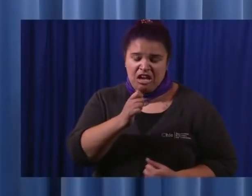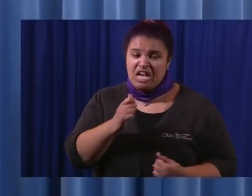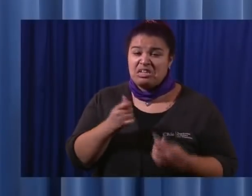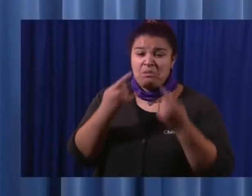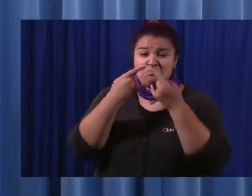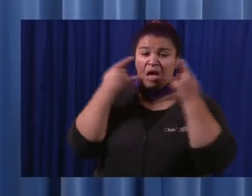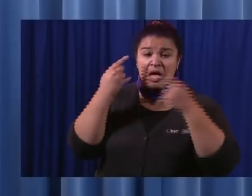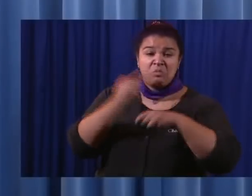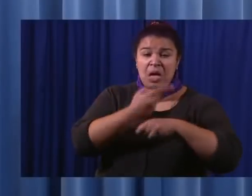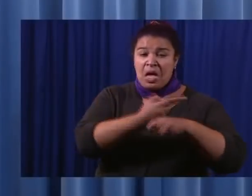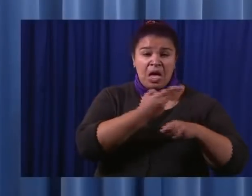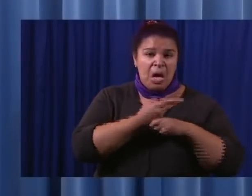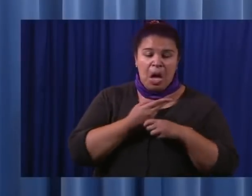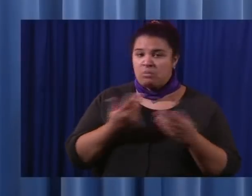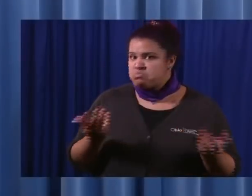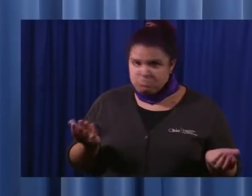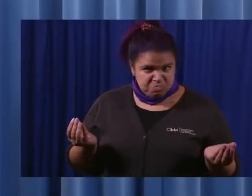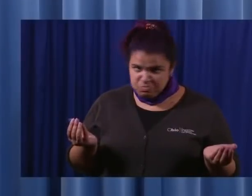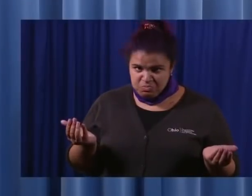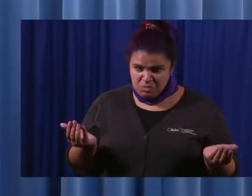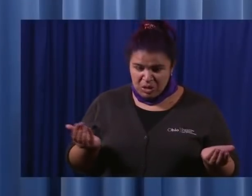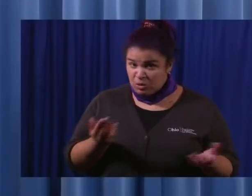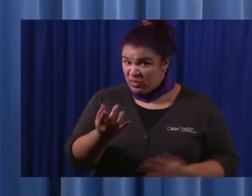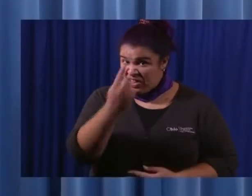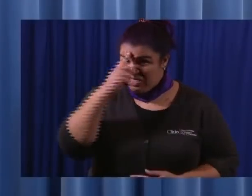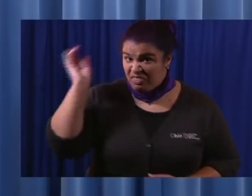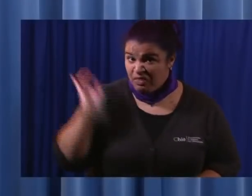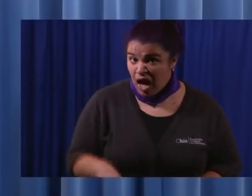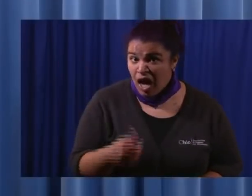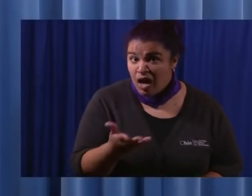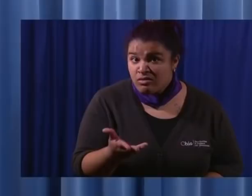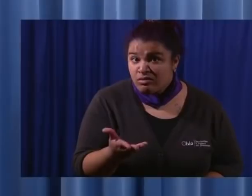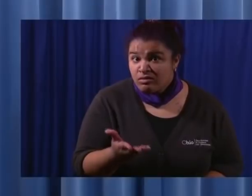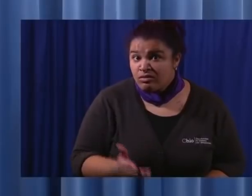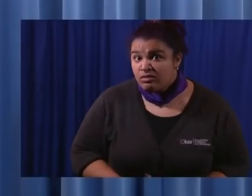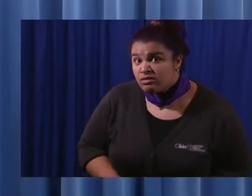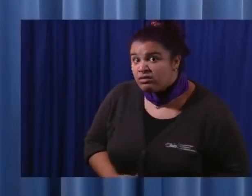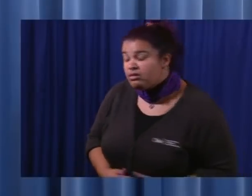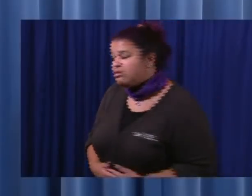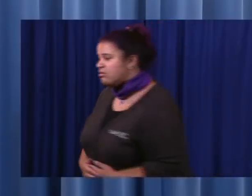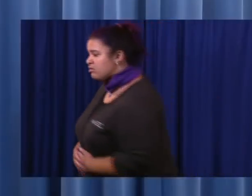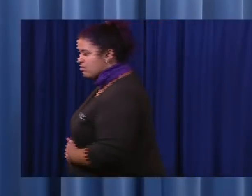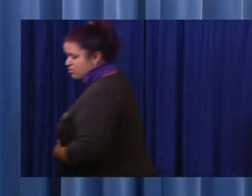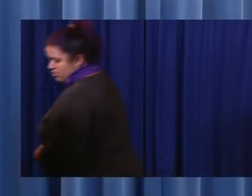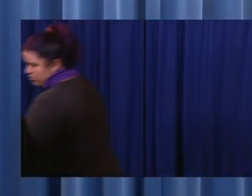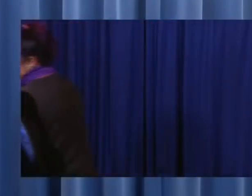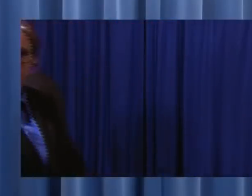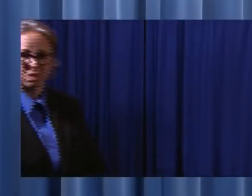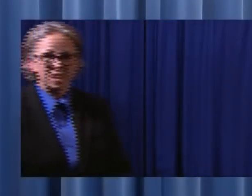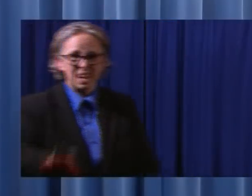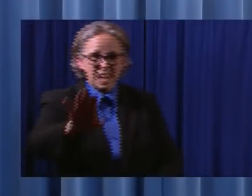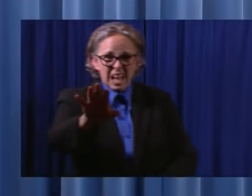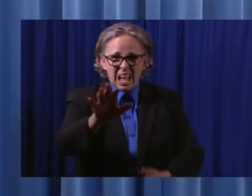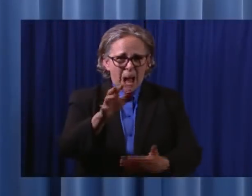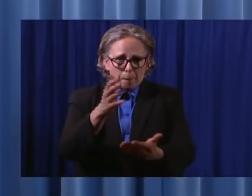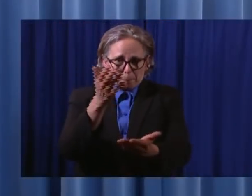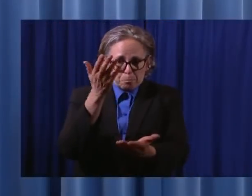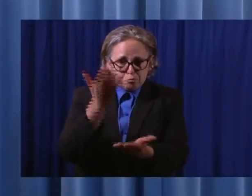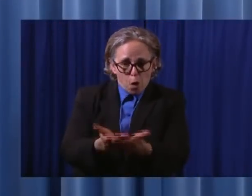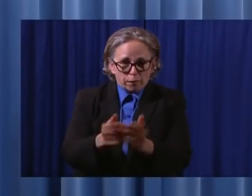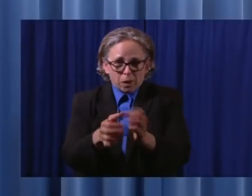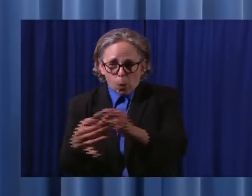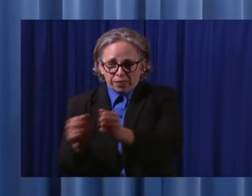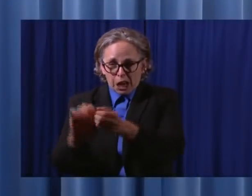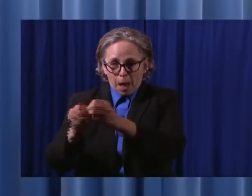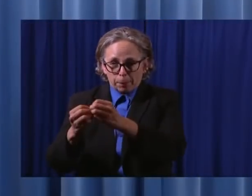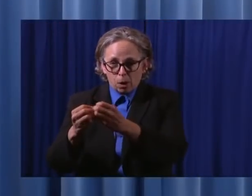I don't have any data, but I think any time with as much community spread as we now